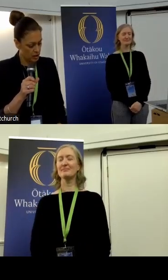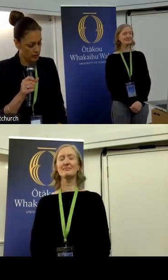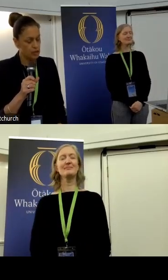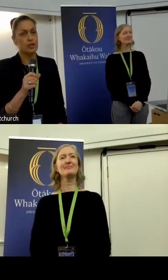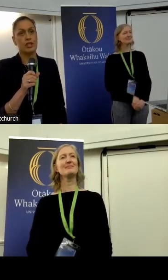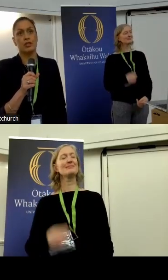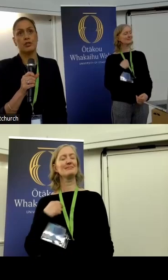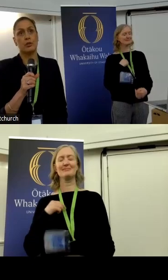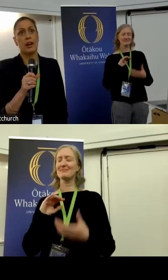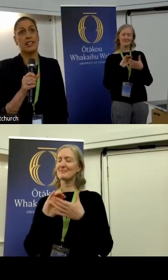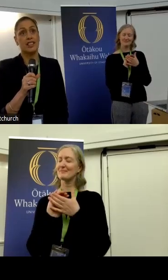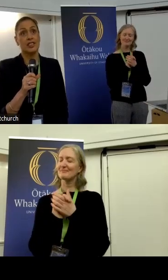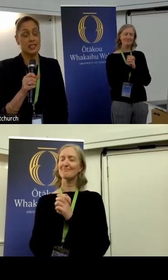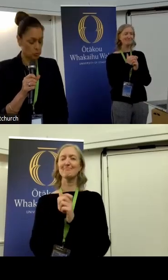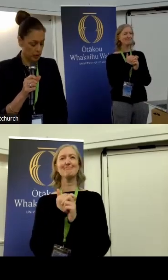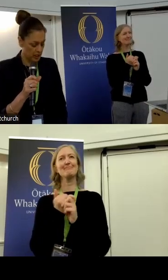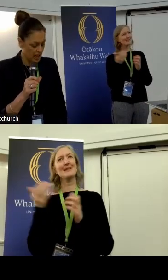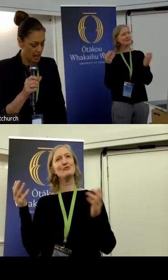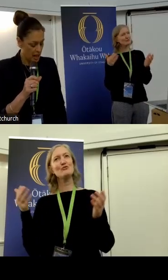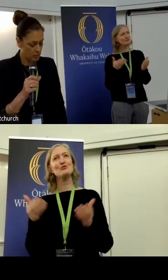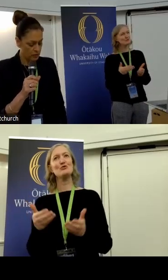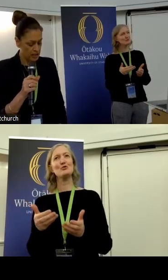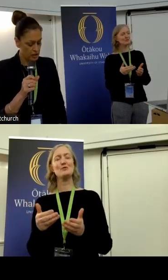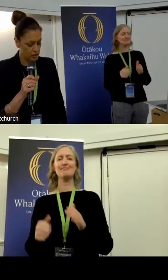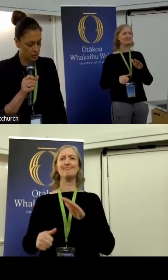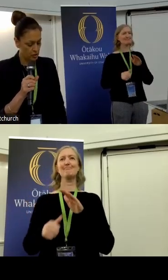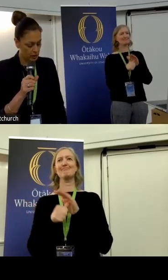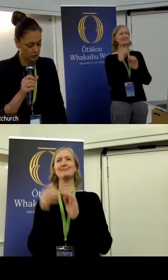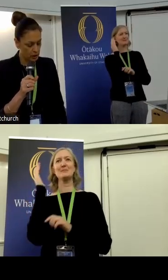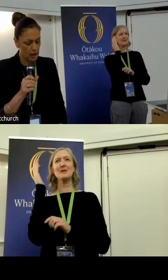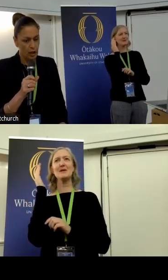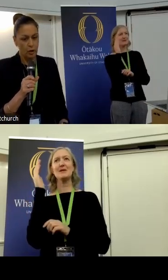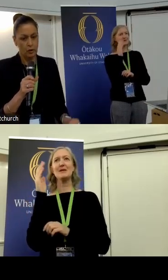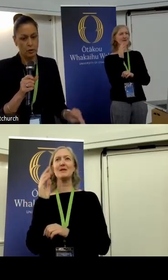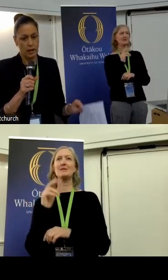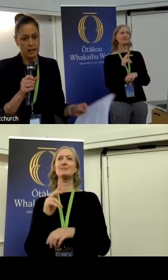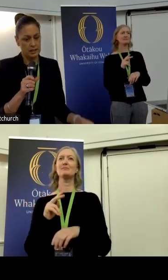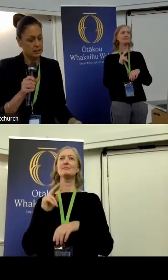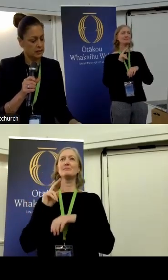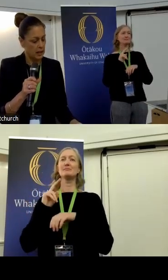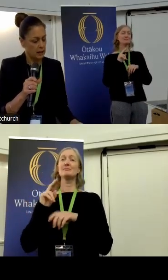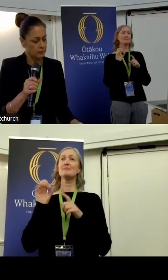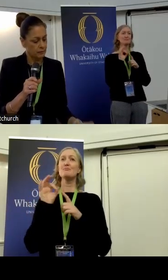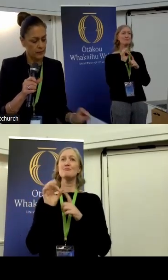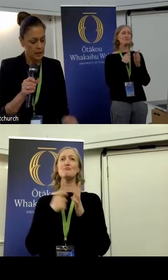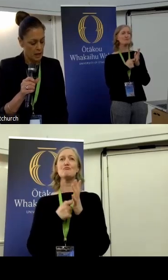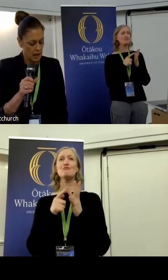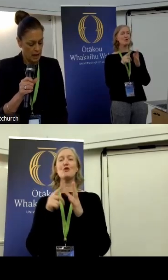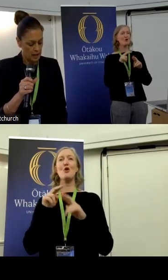pleasure of introducing you to our keynote this morning, Professor Sue Kringle, who is